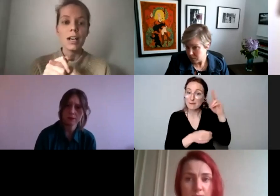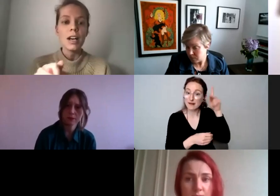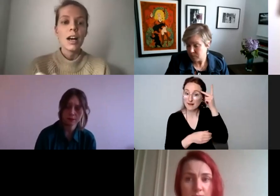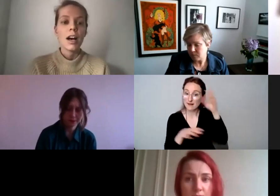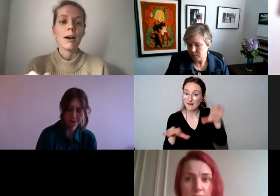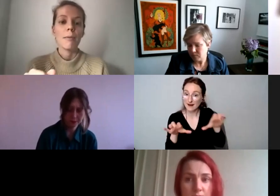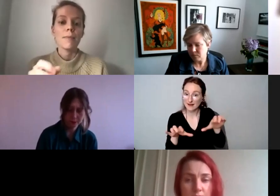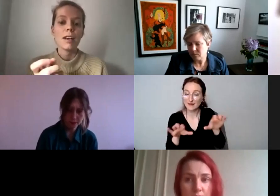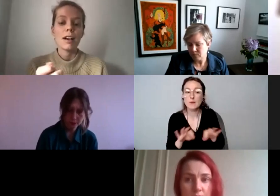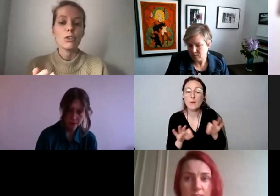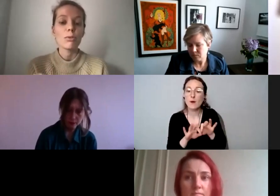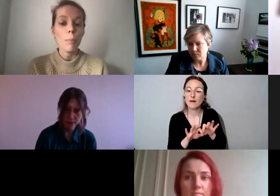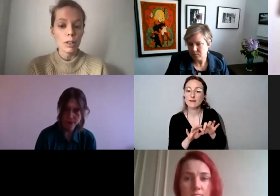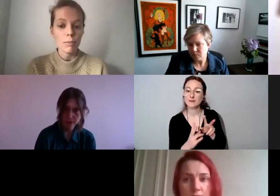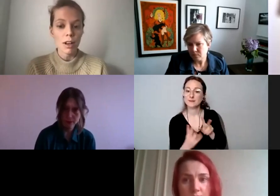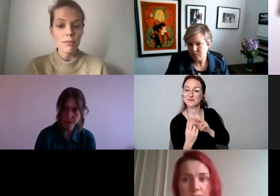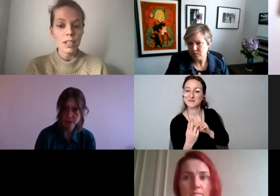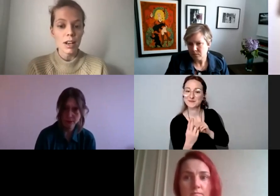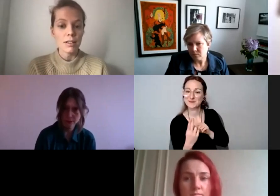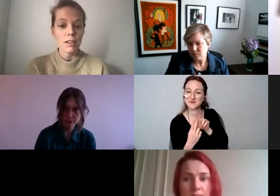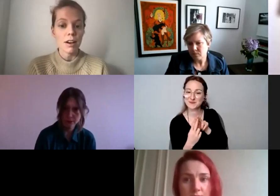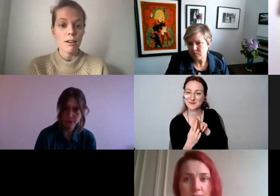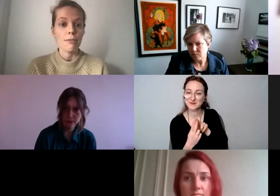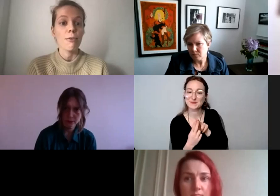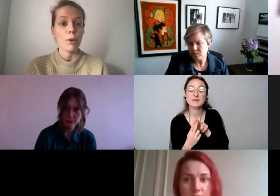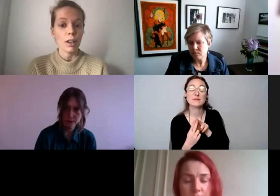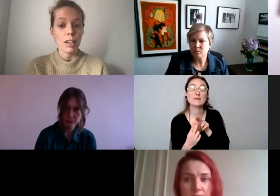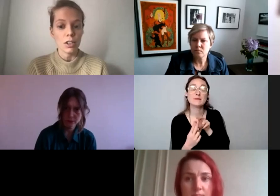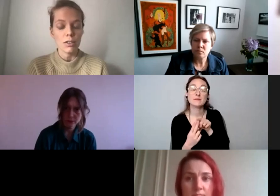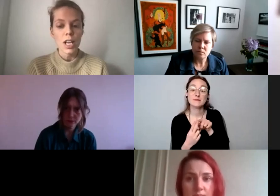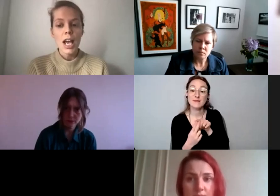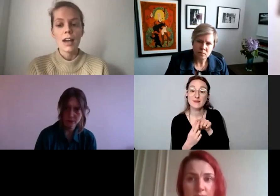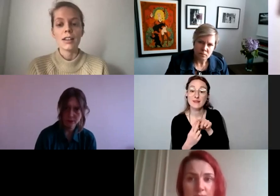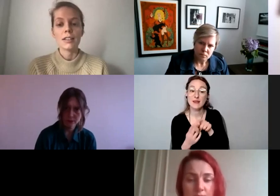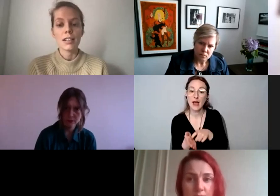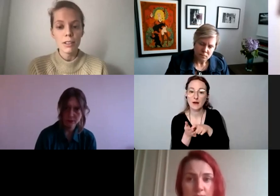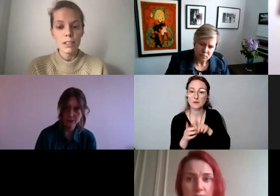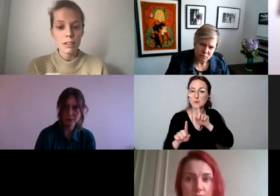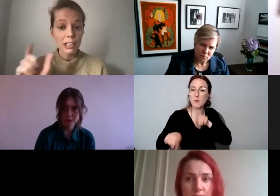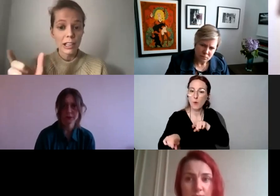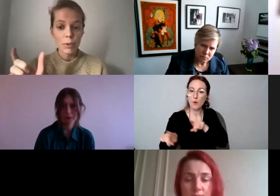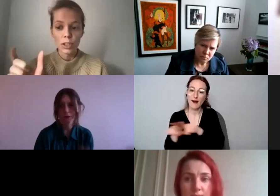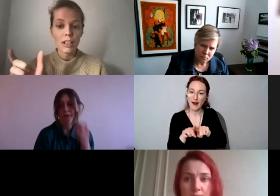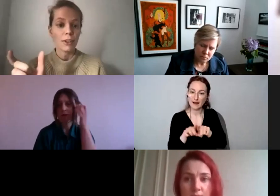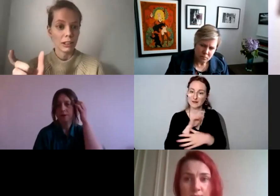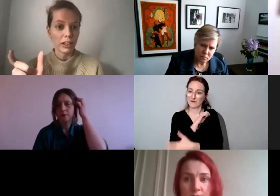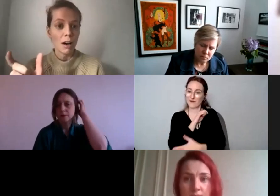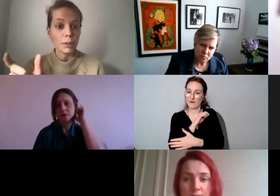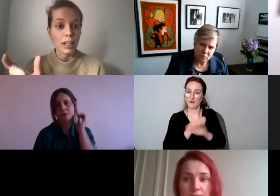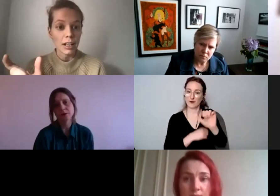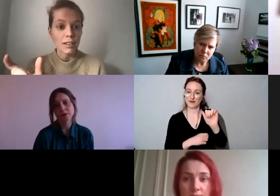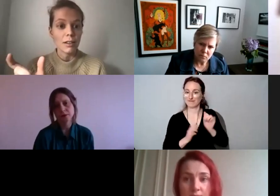together to report themselves as foreign agents. And that this label